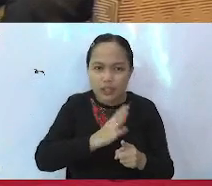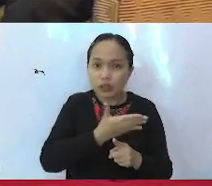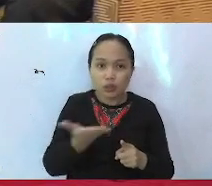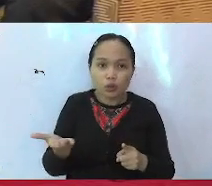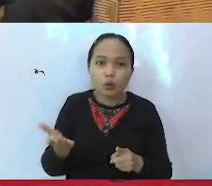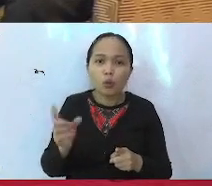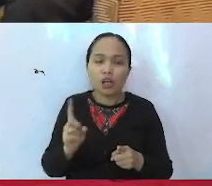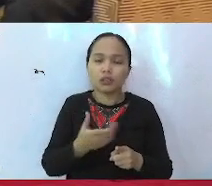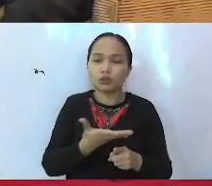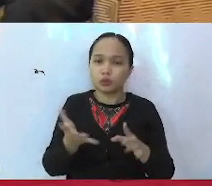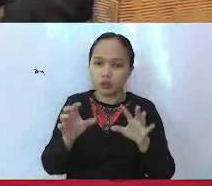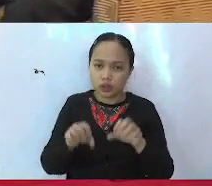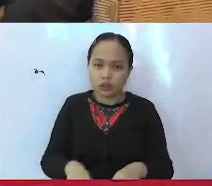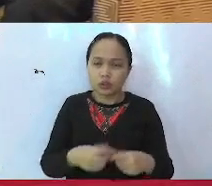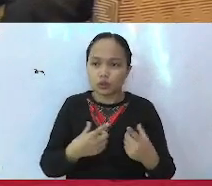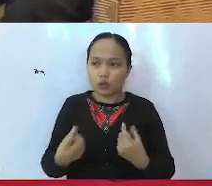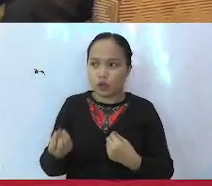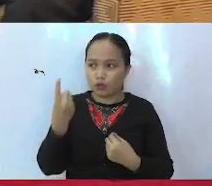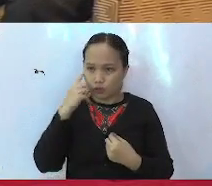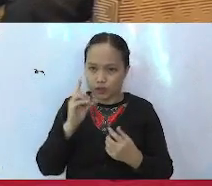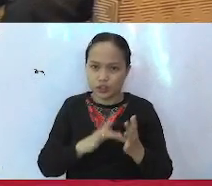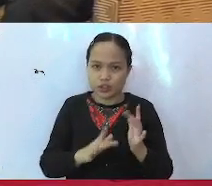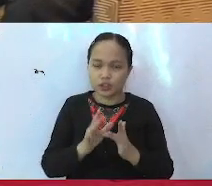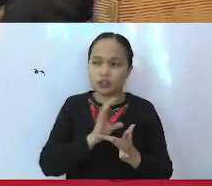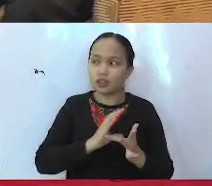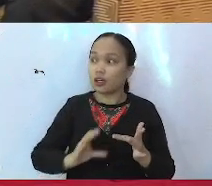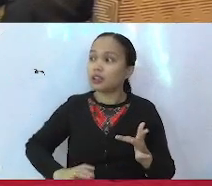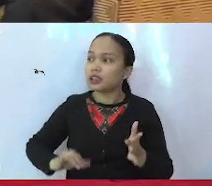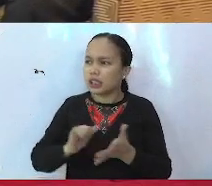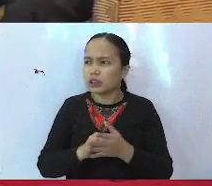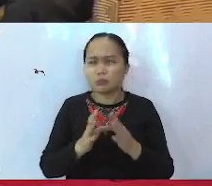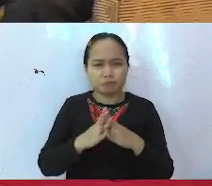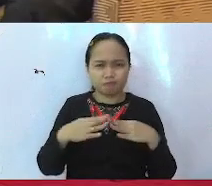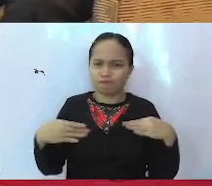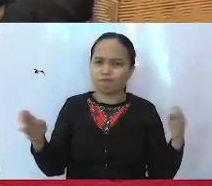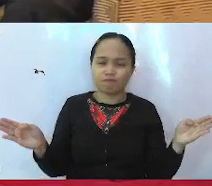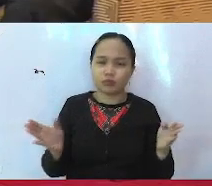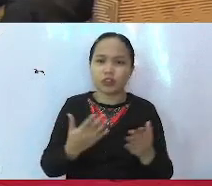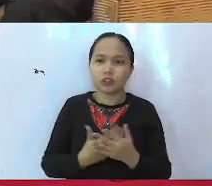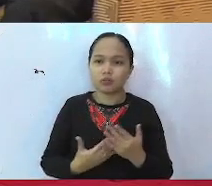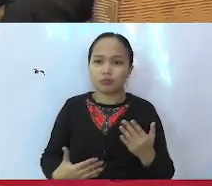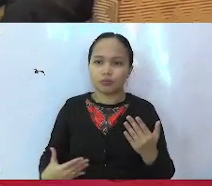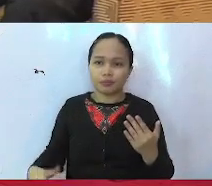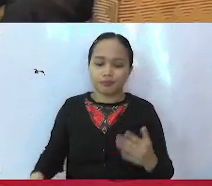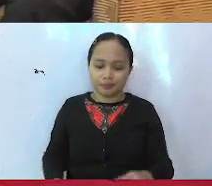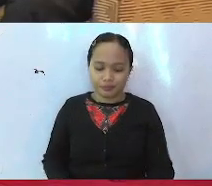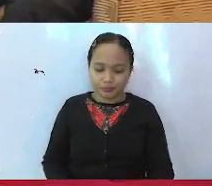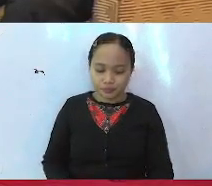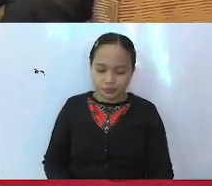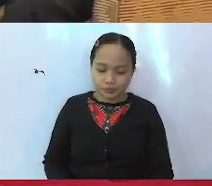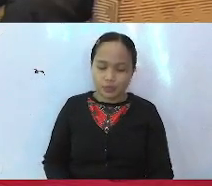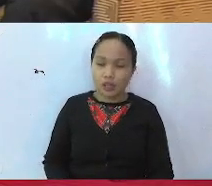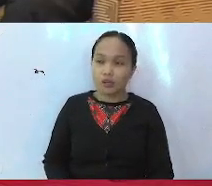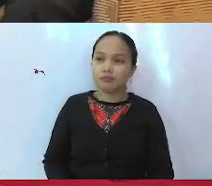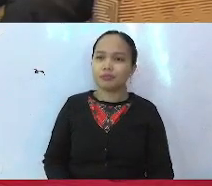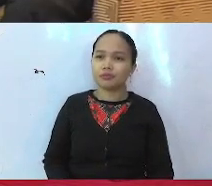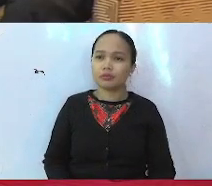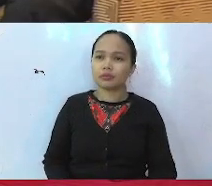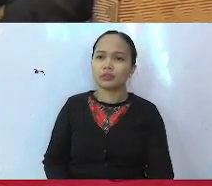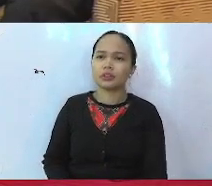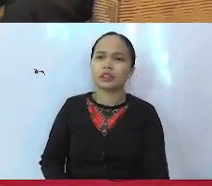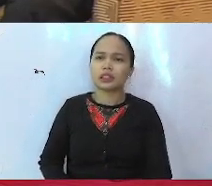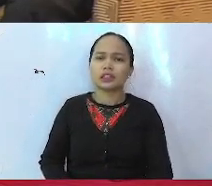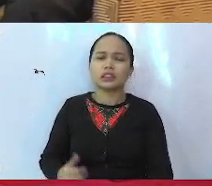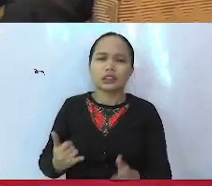Jesus Christ. Yeah. That's the biggest thing. That's right. That's the biggest thing. Yeah. You know, it's really very important